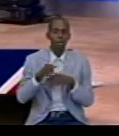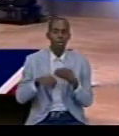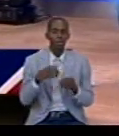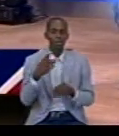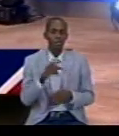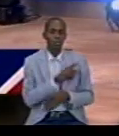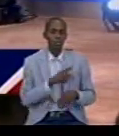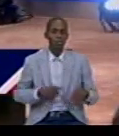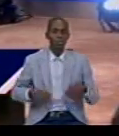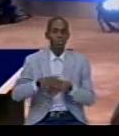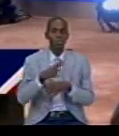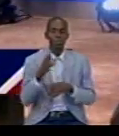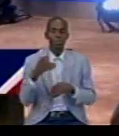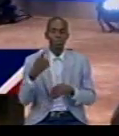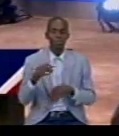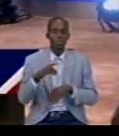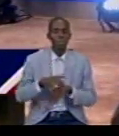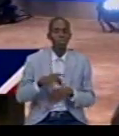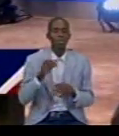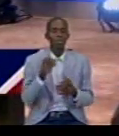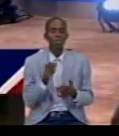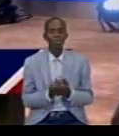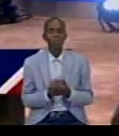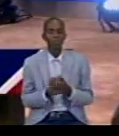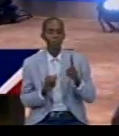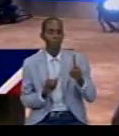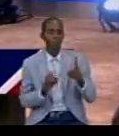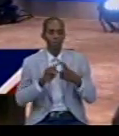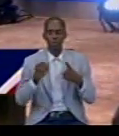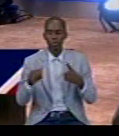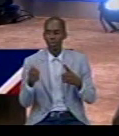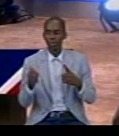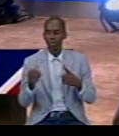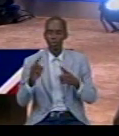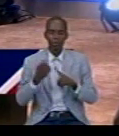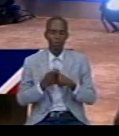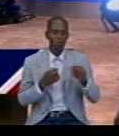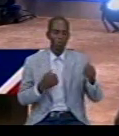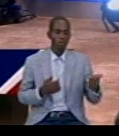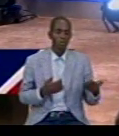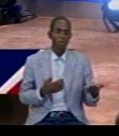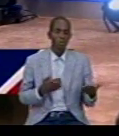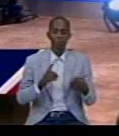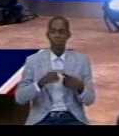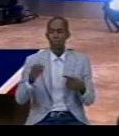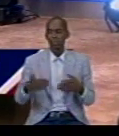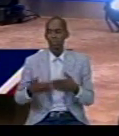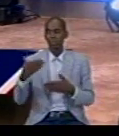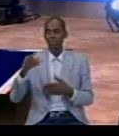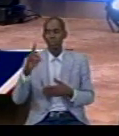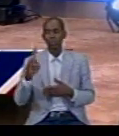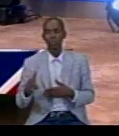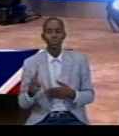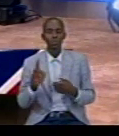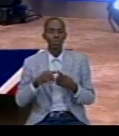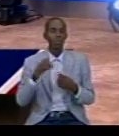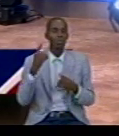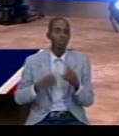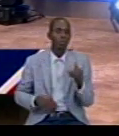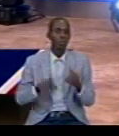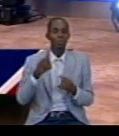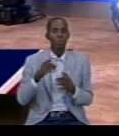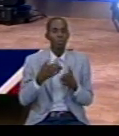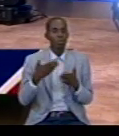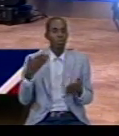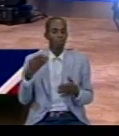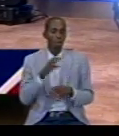kingdoms of the earth, from one to the other, from the other to the next one, from the next one to the final one, before